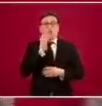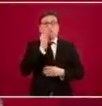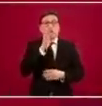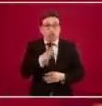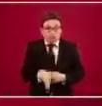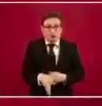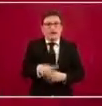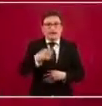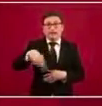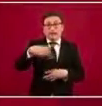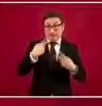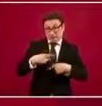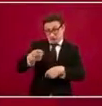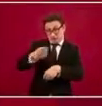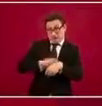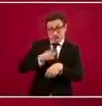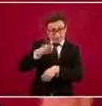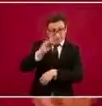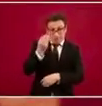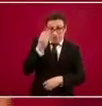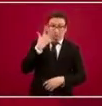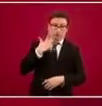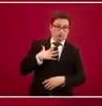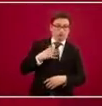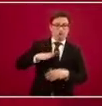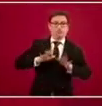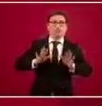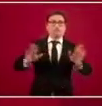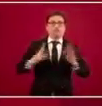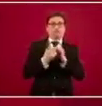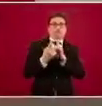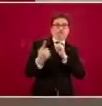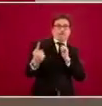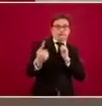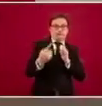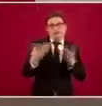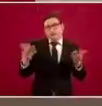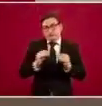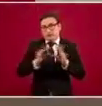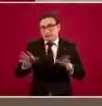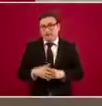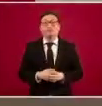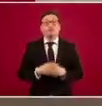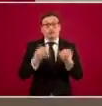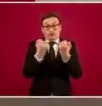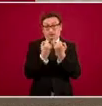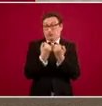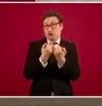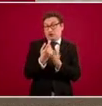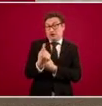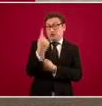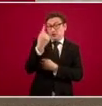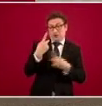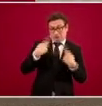of respiratory secretion of someone who could be infected. As an